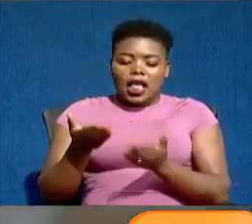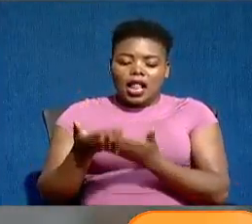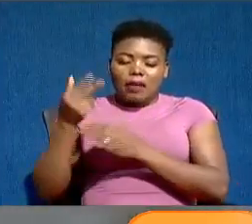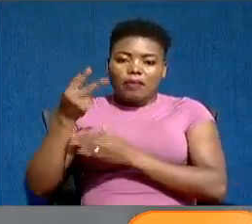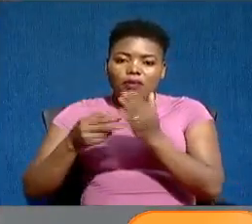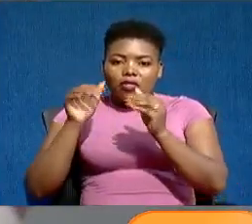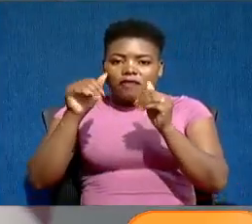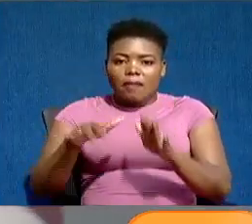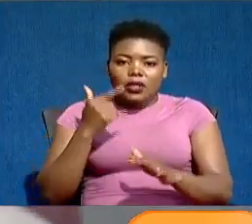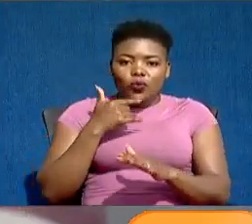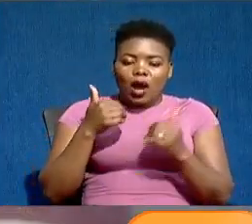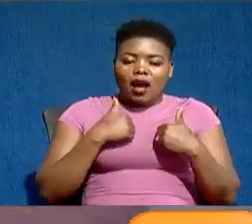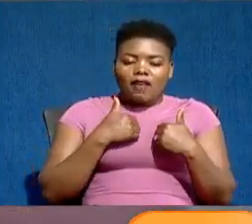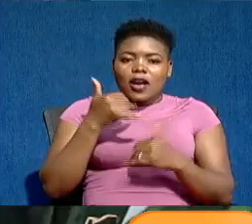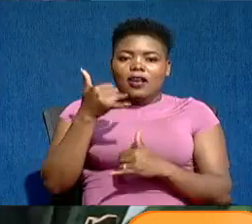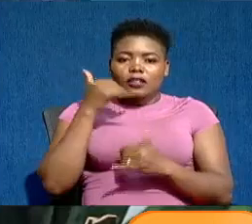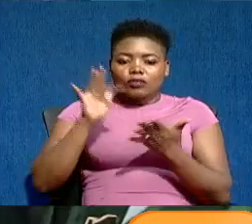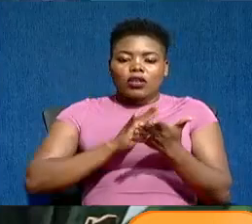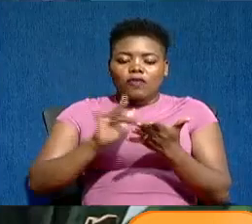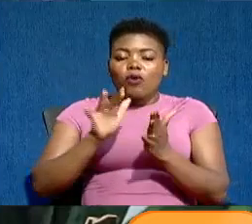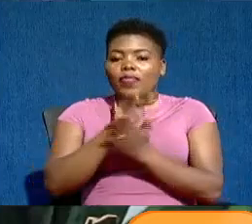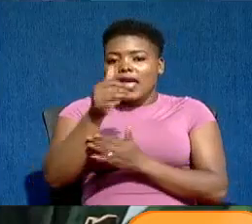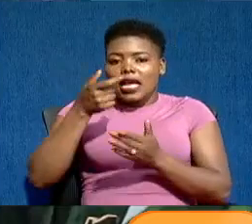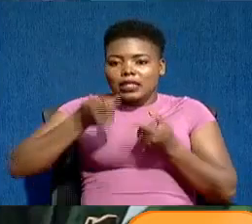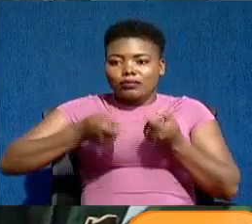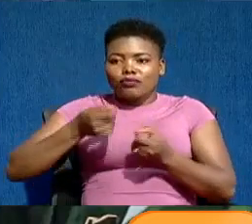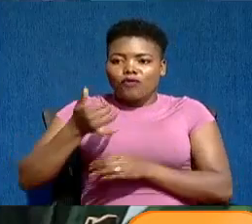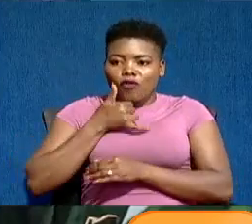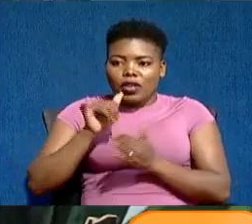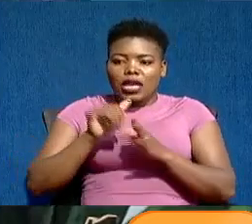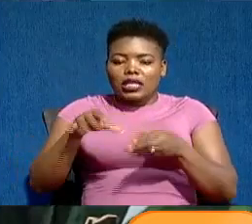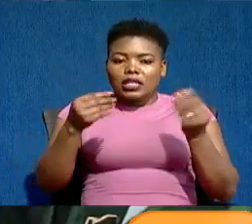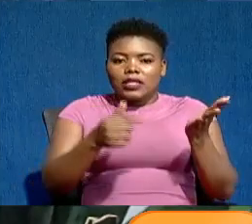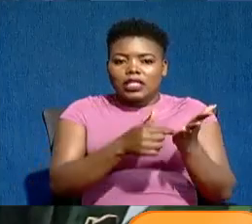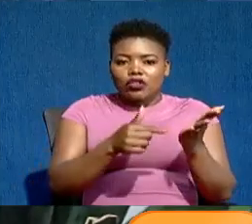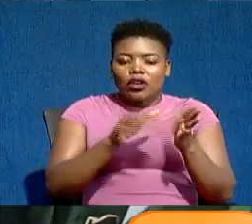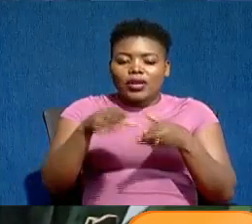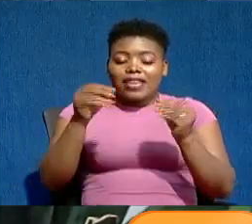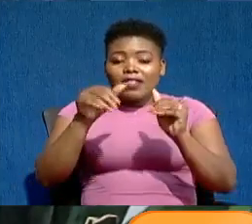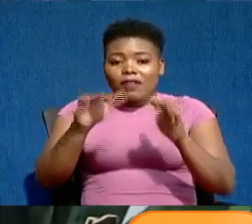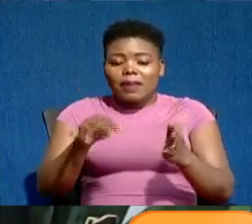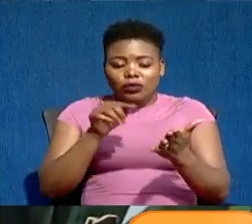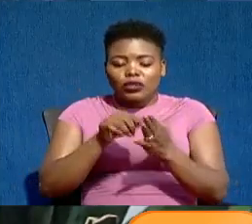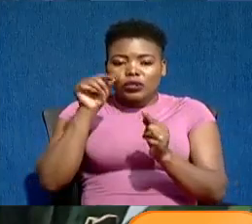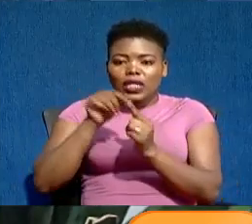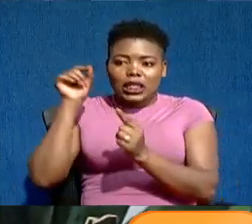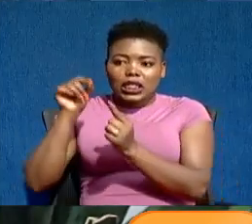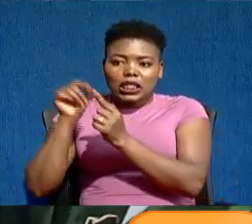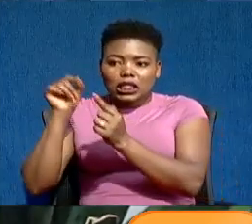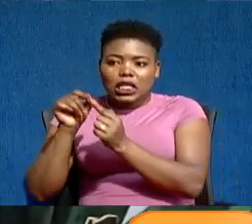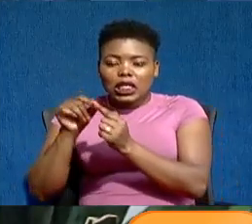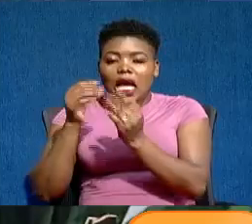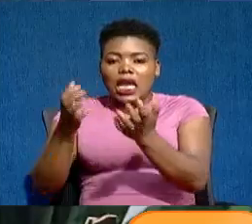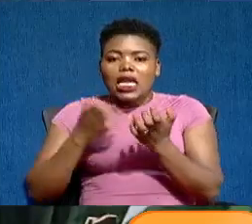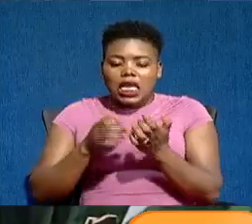farmers who have smartphone and feature phones. There's a gadget we give the farmer to keep testing the different parameters needed,